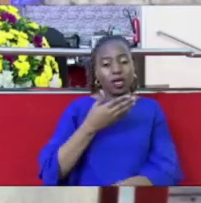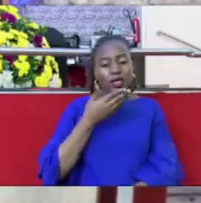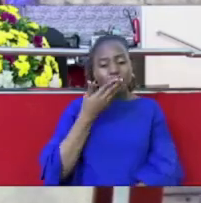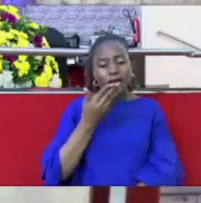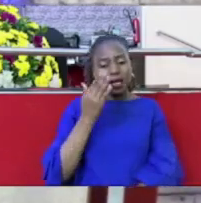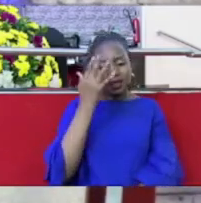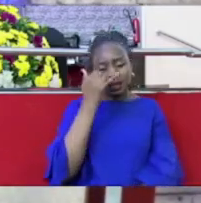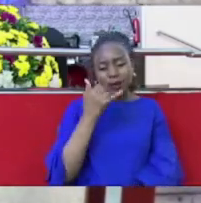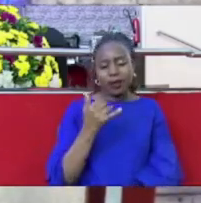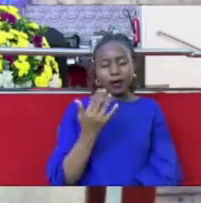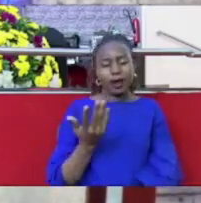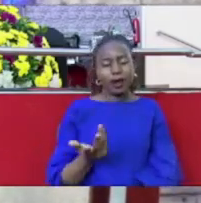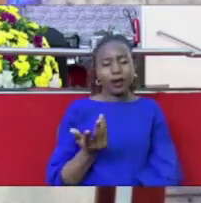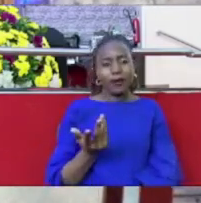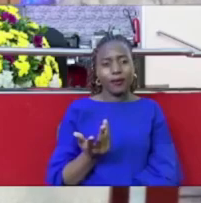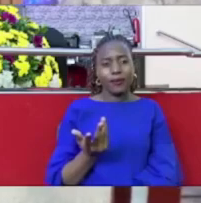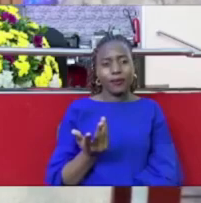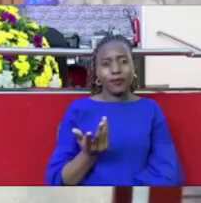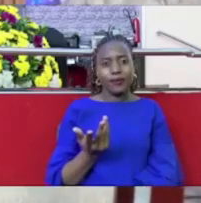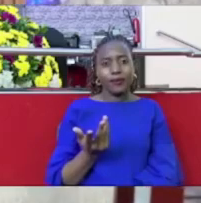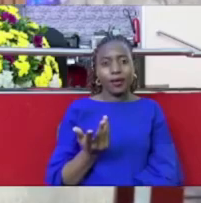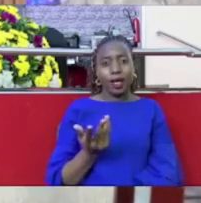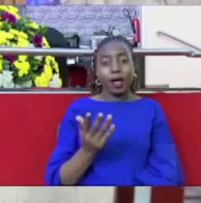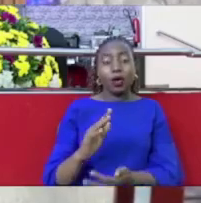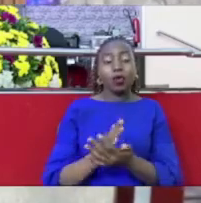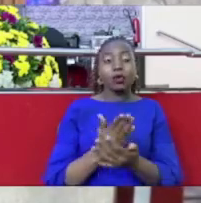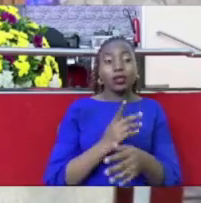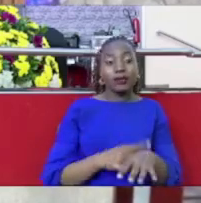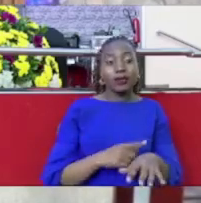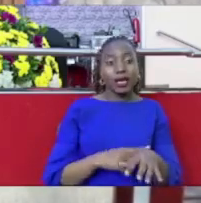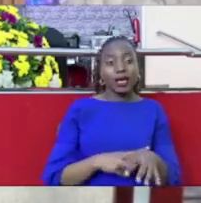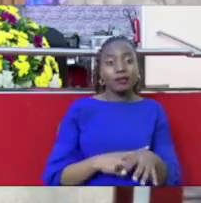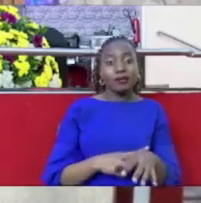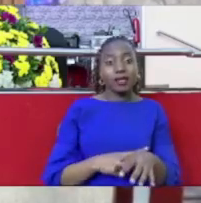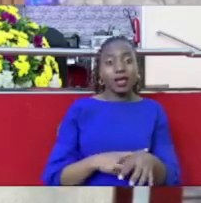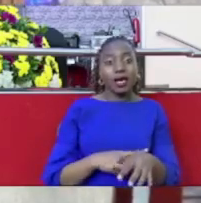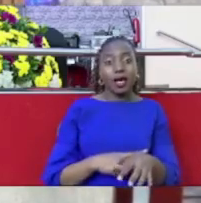answer? Or sometimes they don't receive an answer at